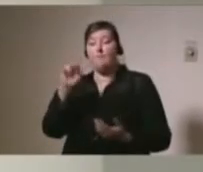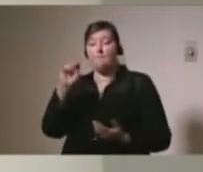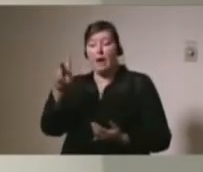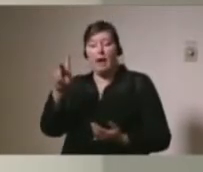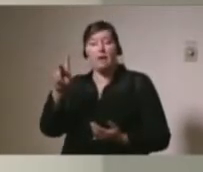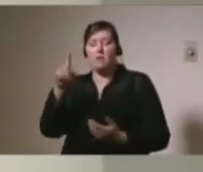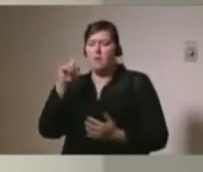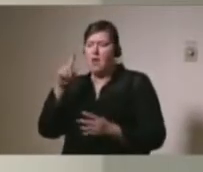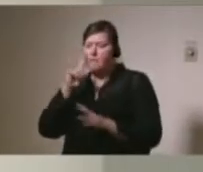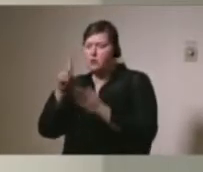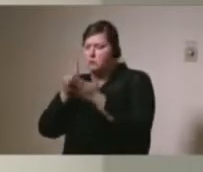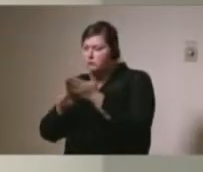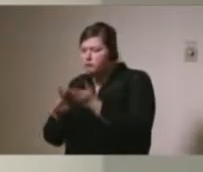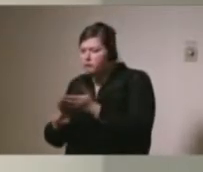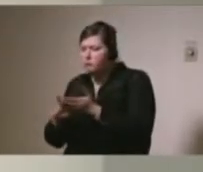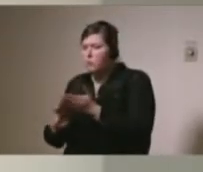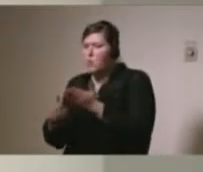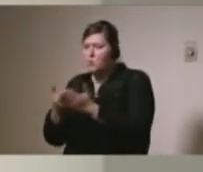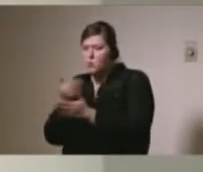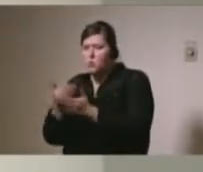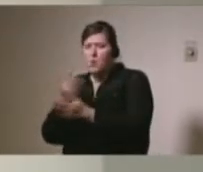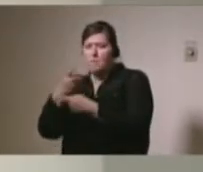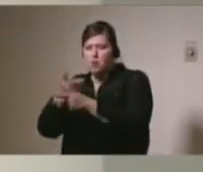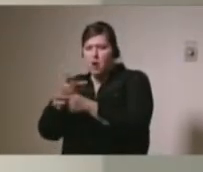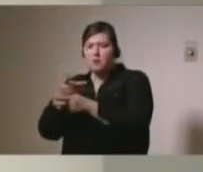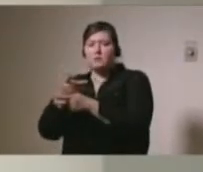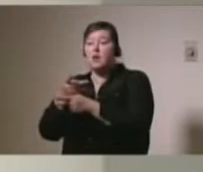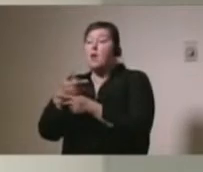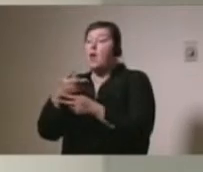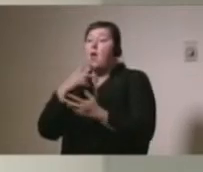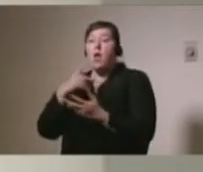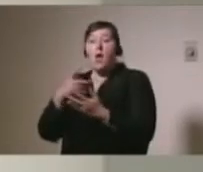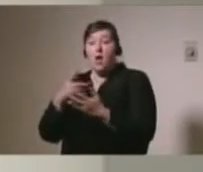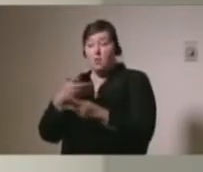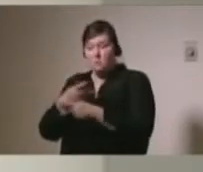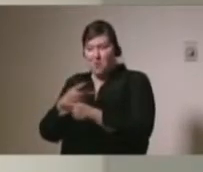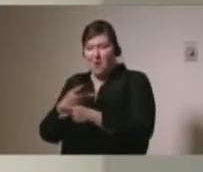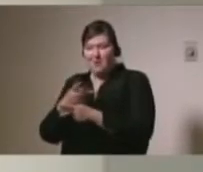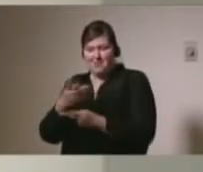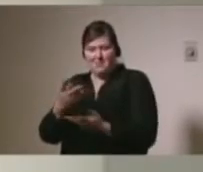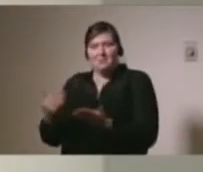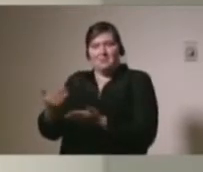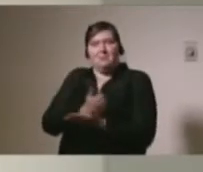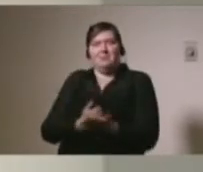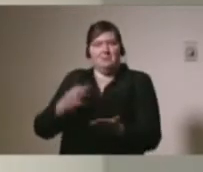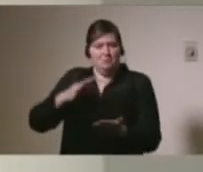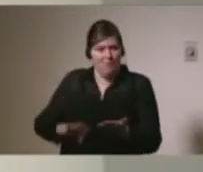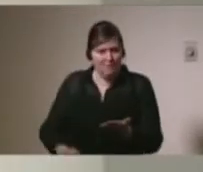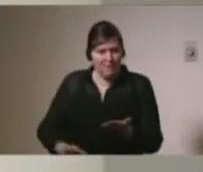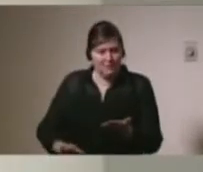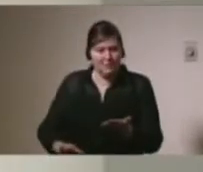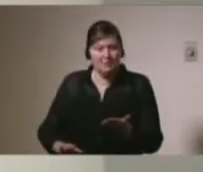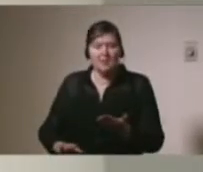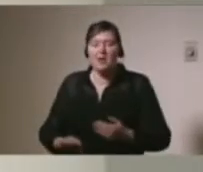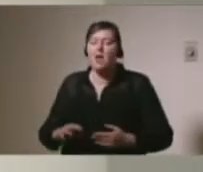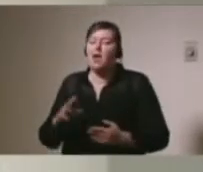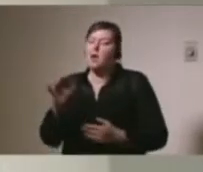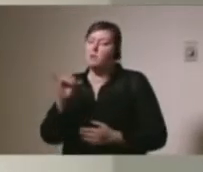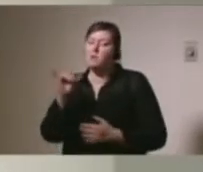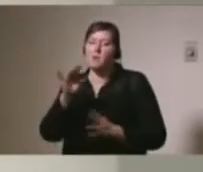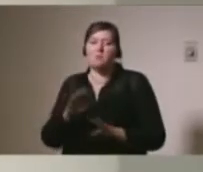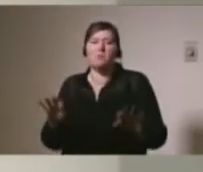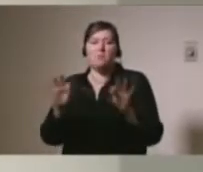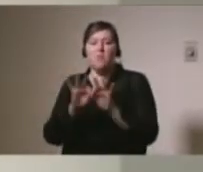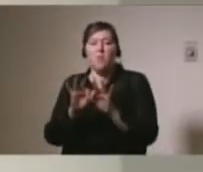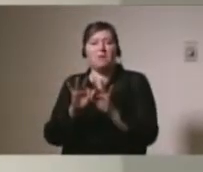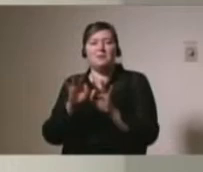from product to customer, from growth to profitable growth, simplicity and digital first, and turn